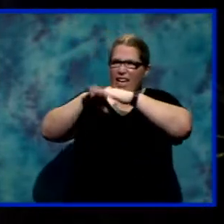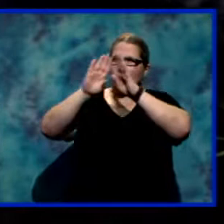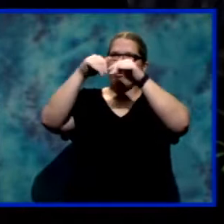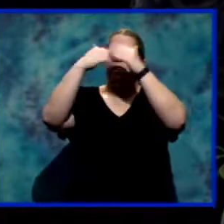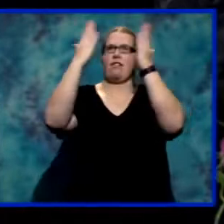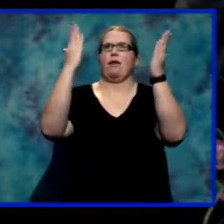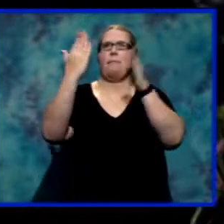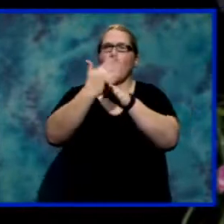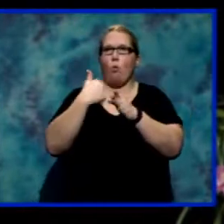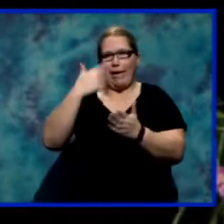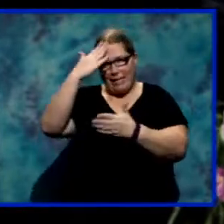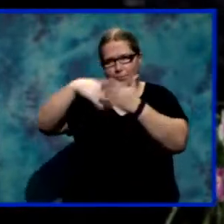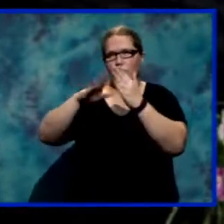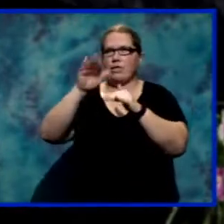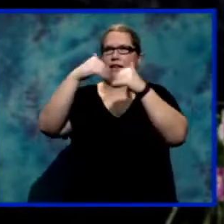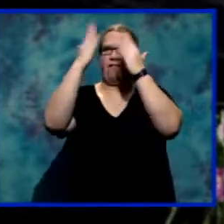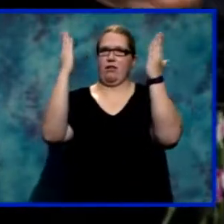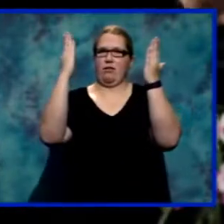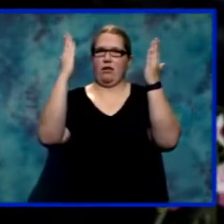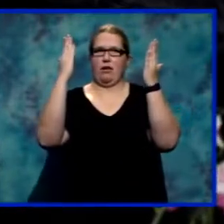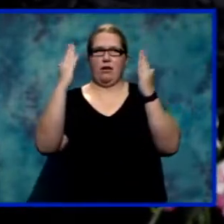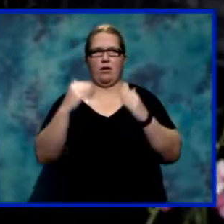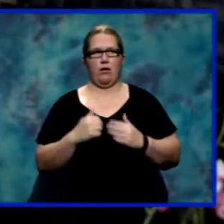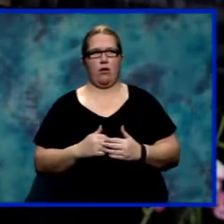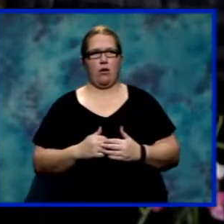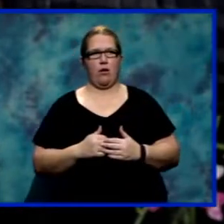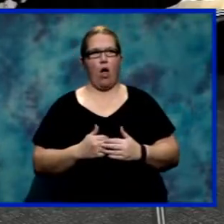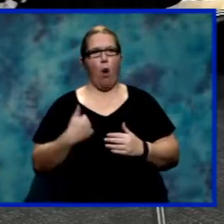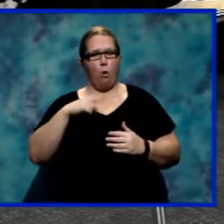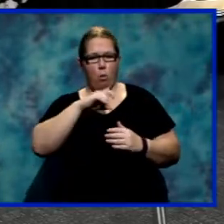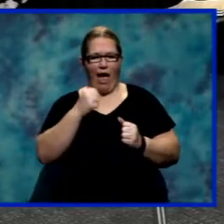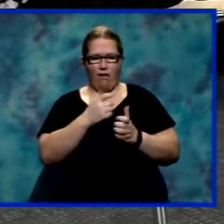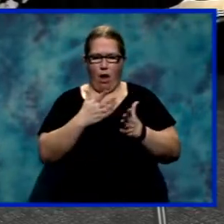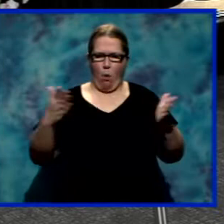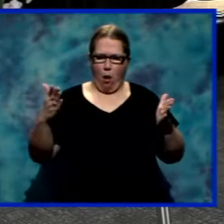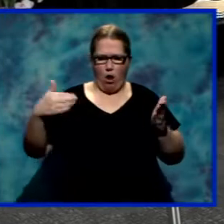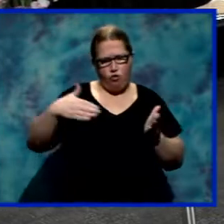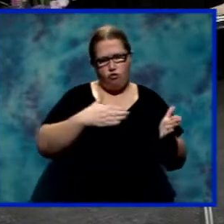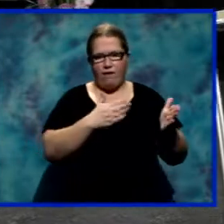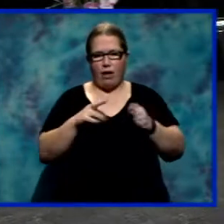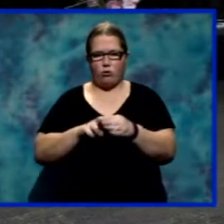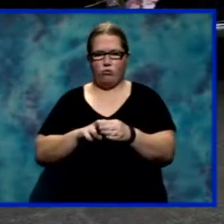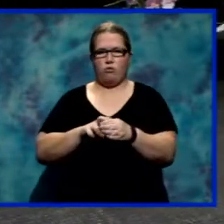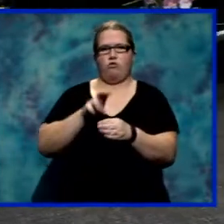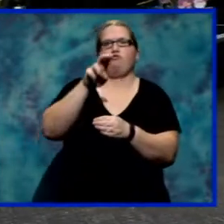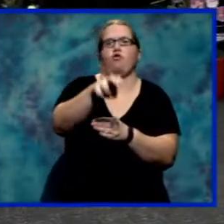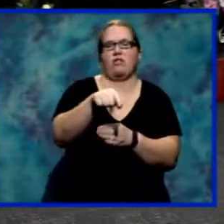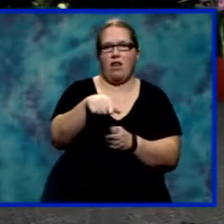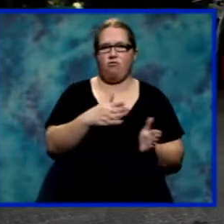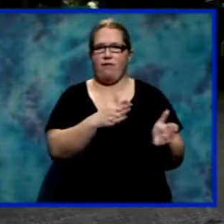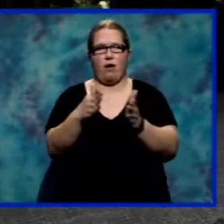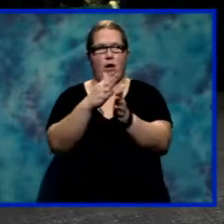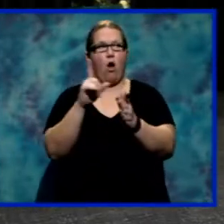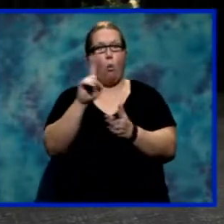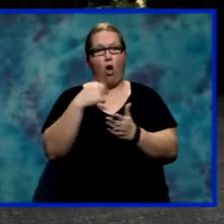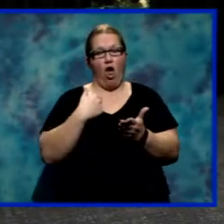this, we have a wide river to cross. And what I'm sharing with you this morning, and what I've shared